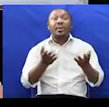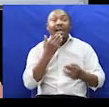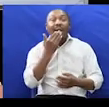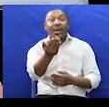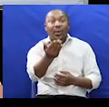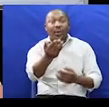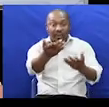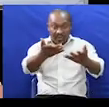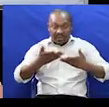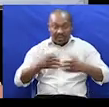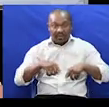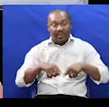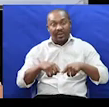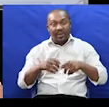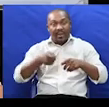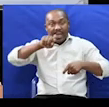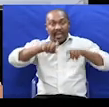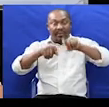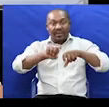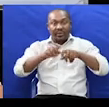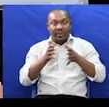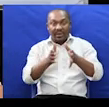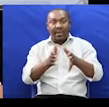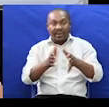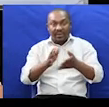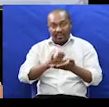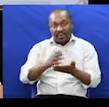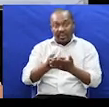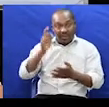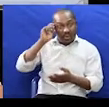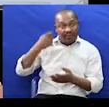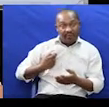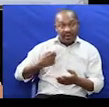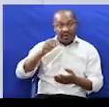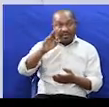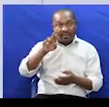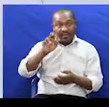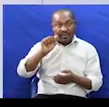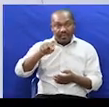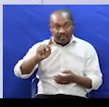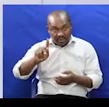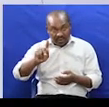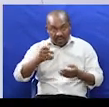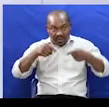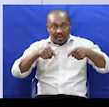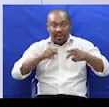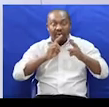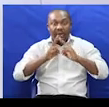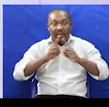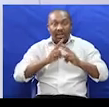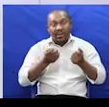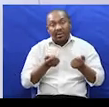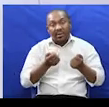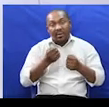Hello, welcome to our chemistry class. My name is Madam Jennifer Kaislege. I'll be with you discussing Form 3 topic concerning with